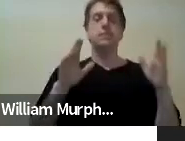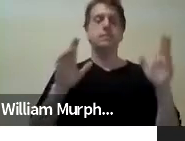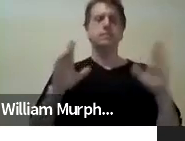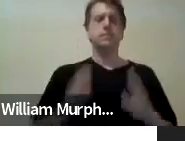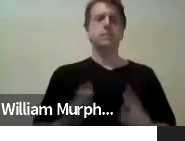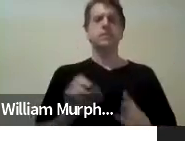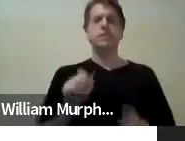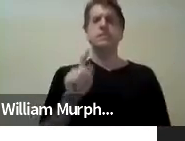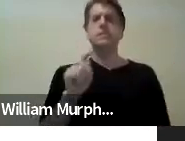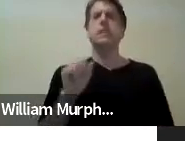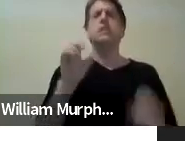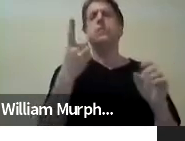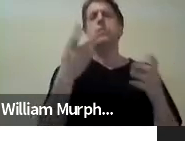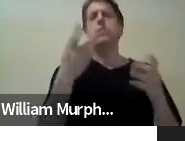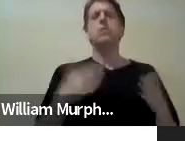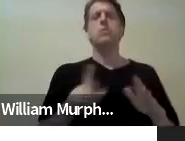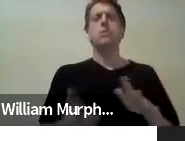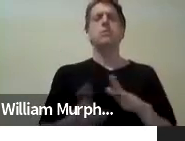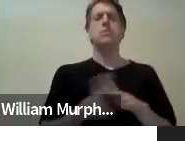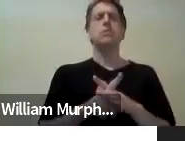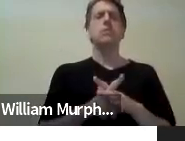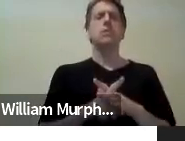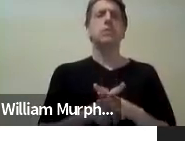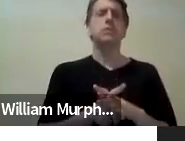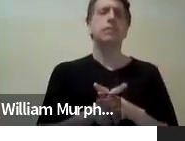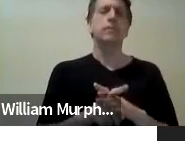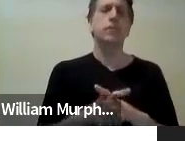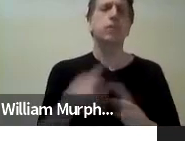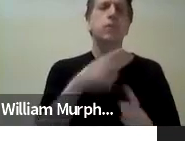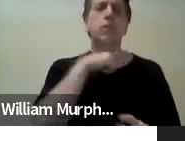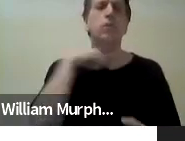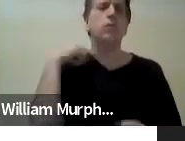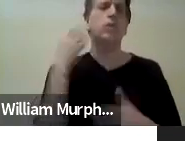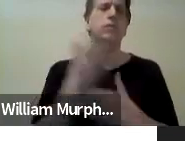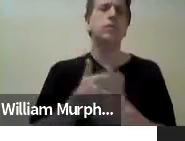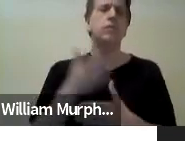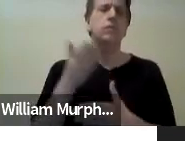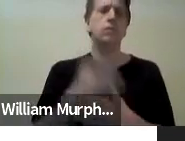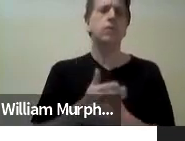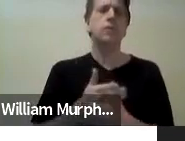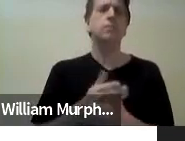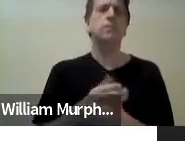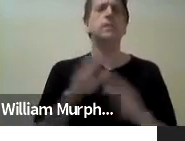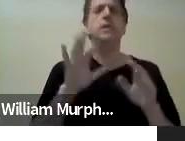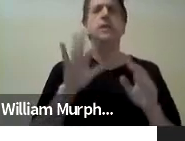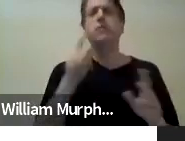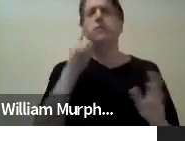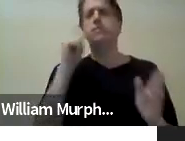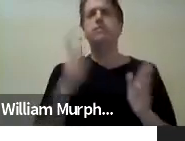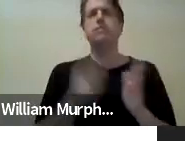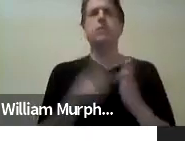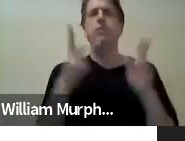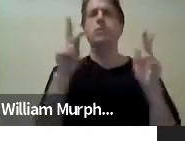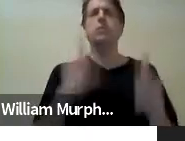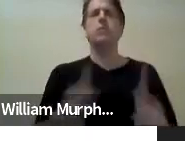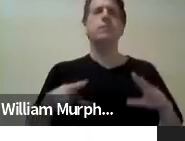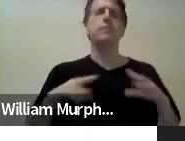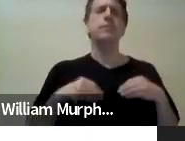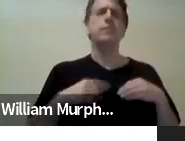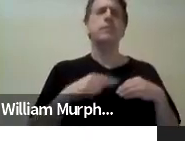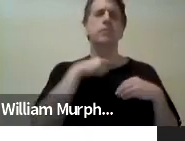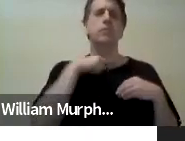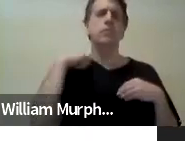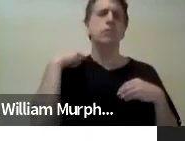could show up has to do with, you know, threats and harassment. If we're saying that one person is receiving a threat